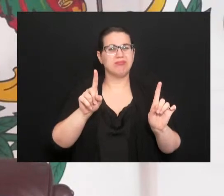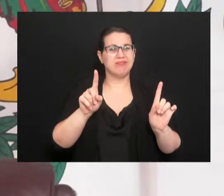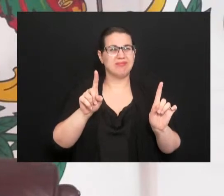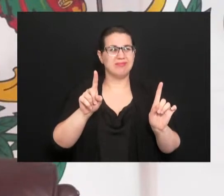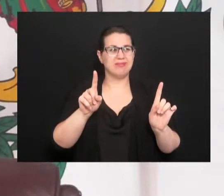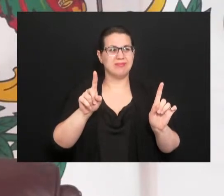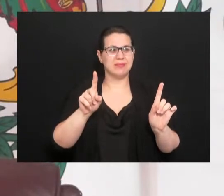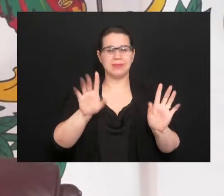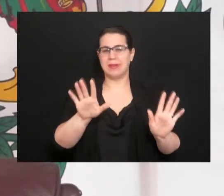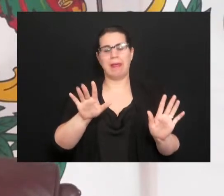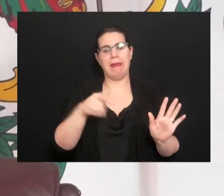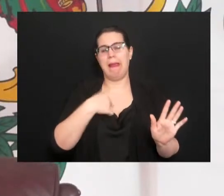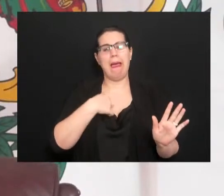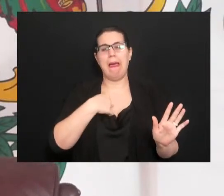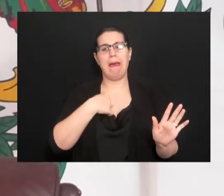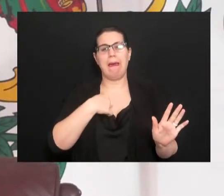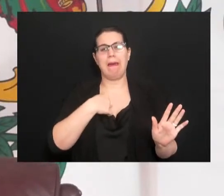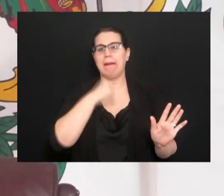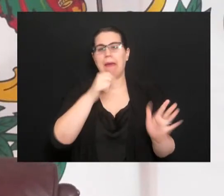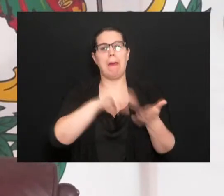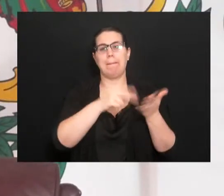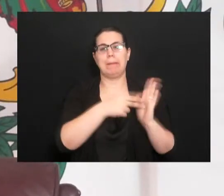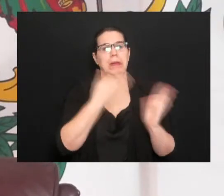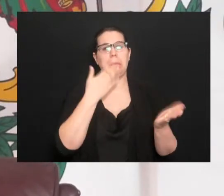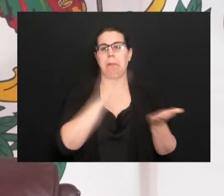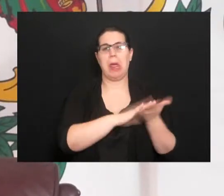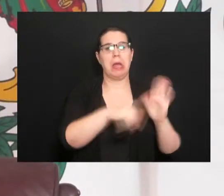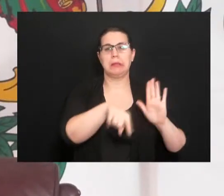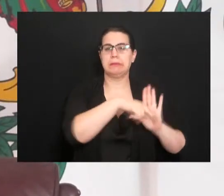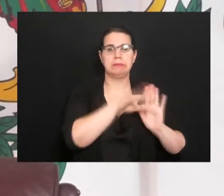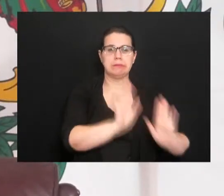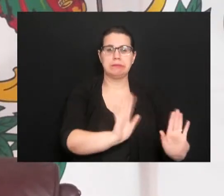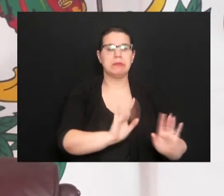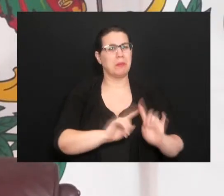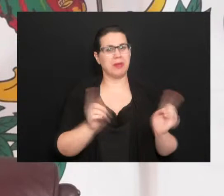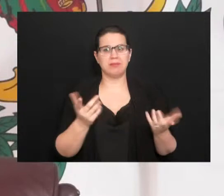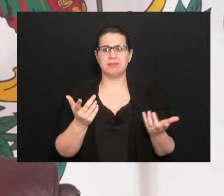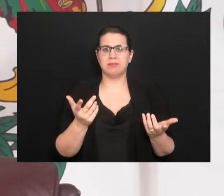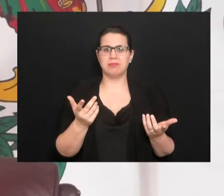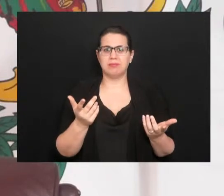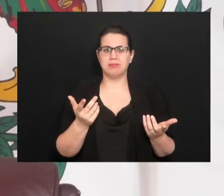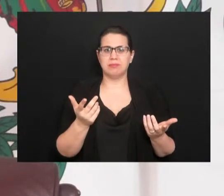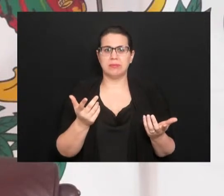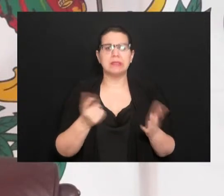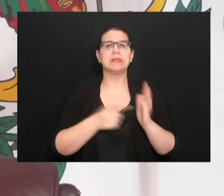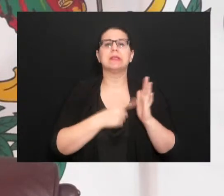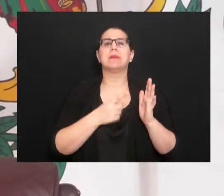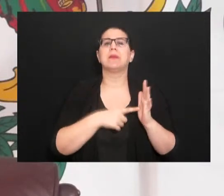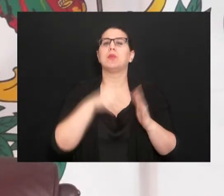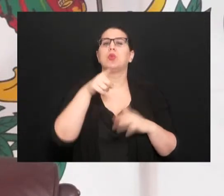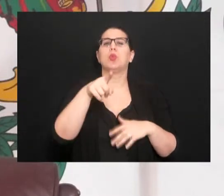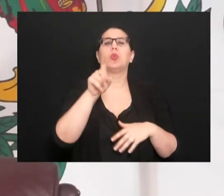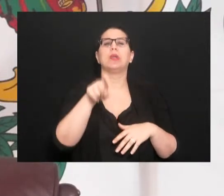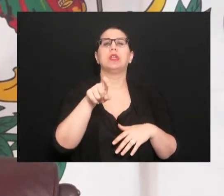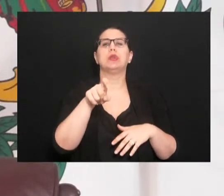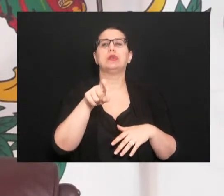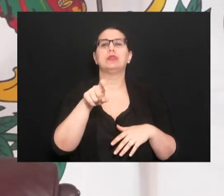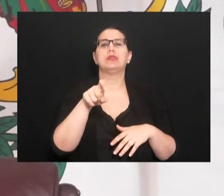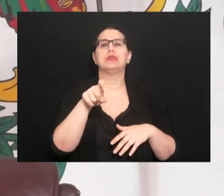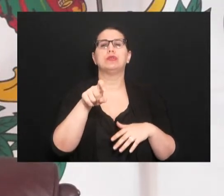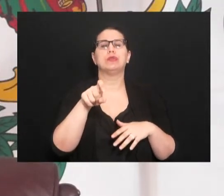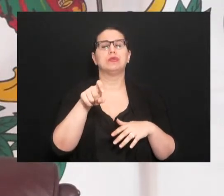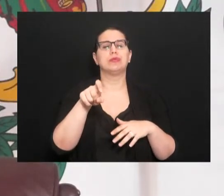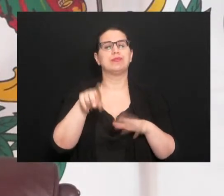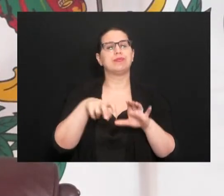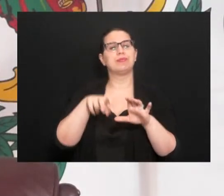I don't mean this in a bad way, but all you got to do is just step back and look at what's going on in